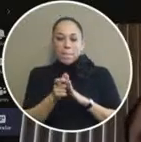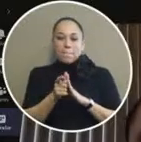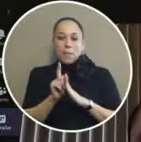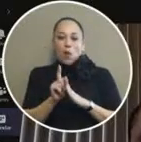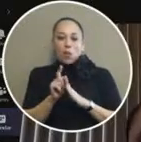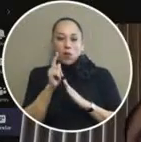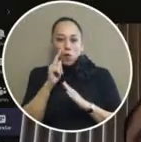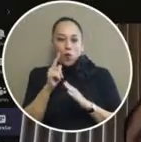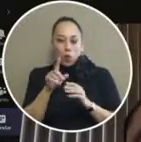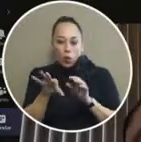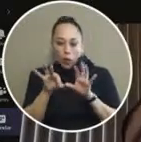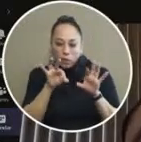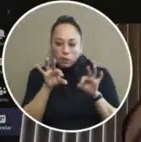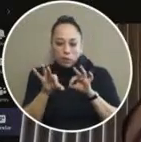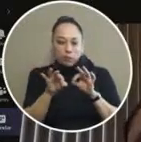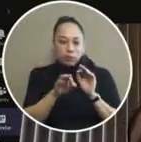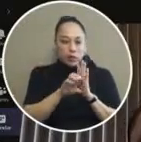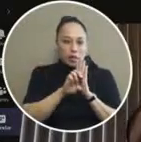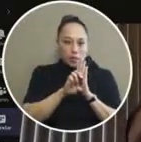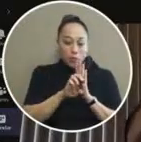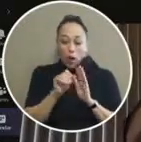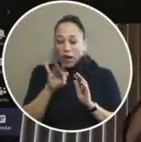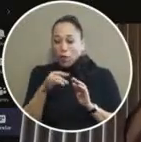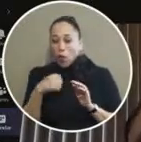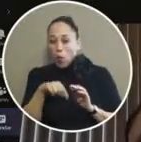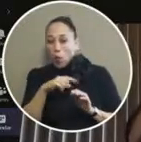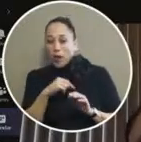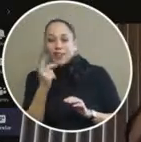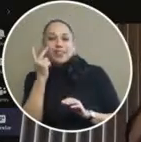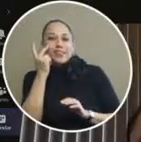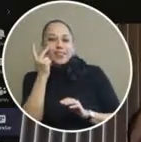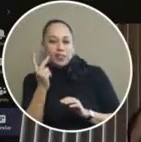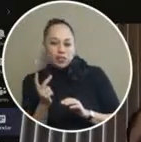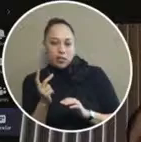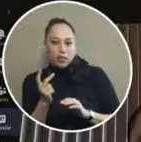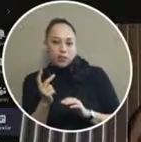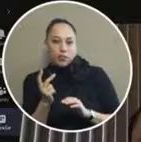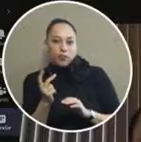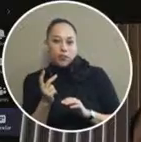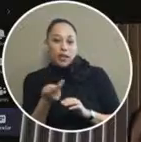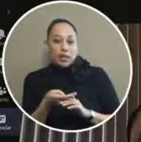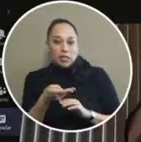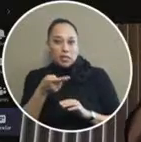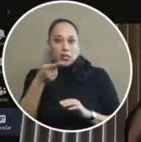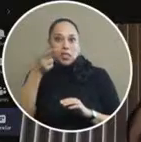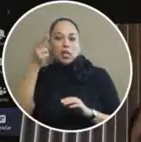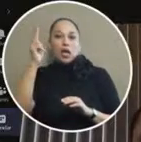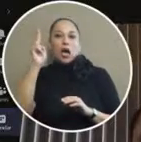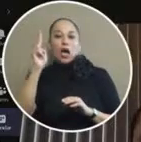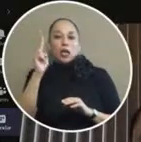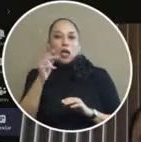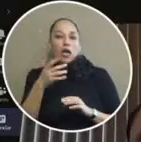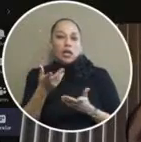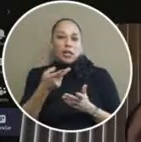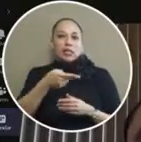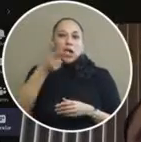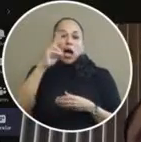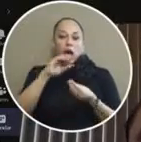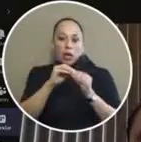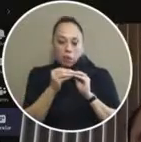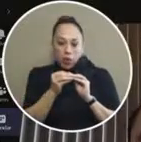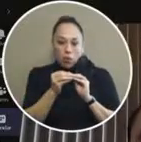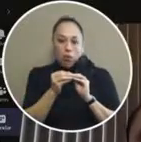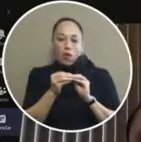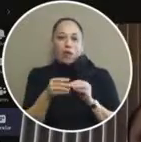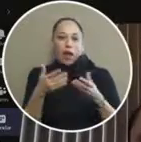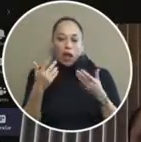the samples. So if we see that there is a high prevalence or there's a high number of people that